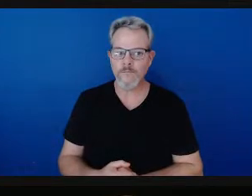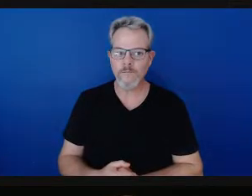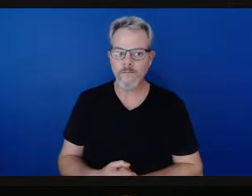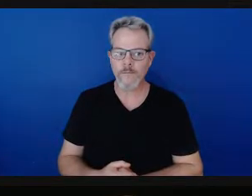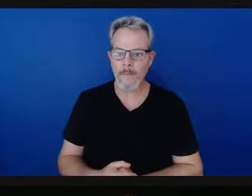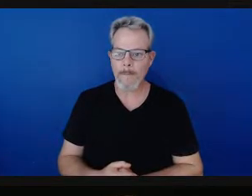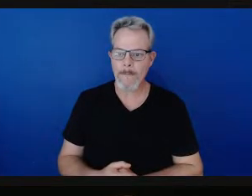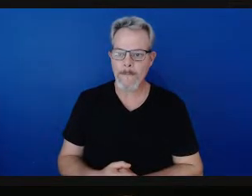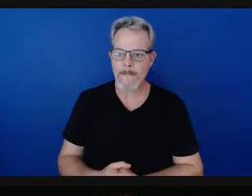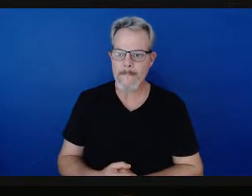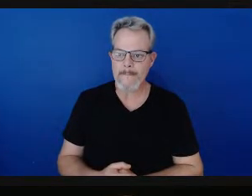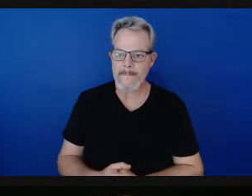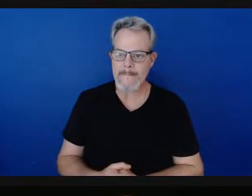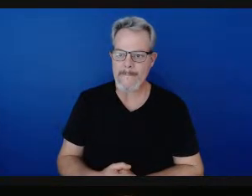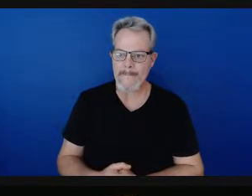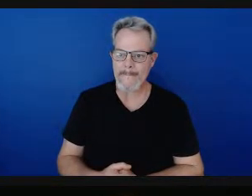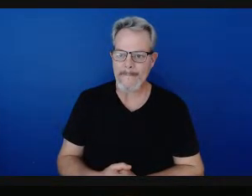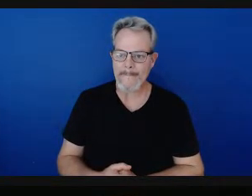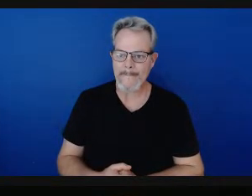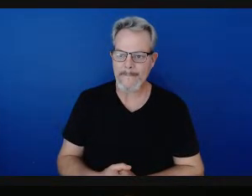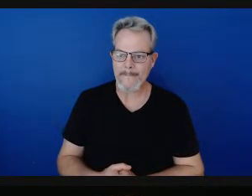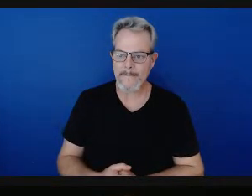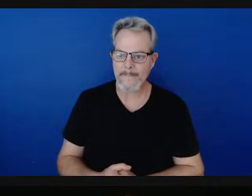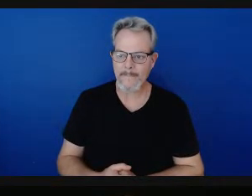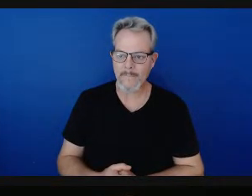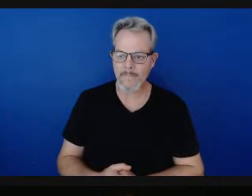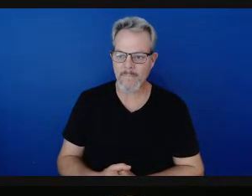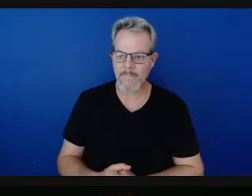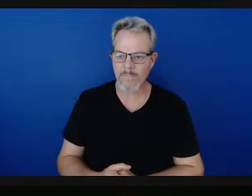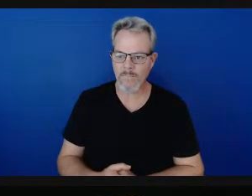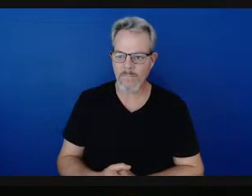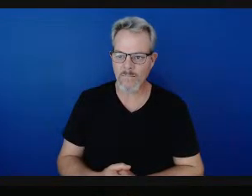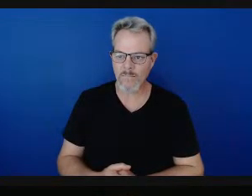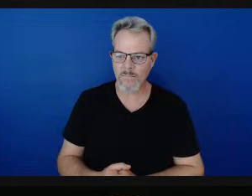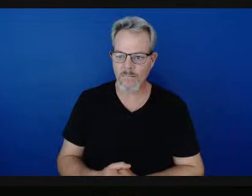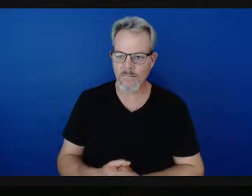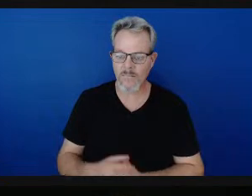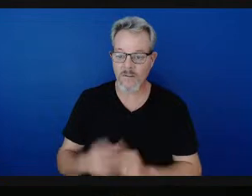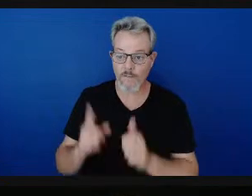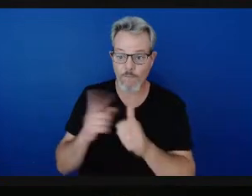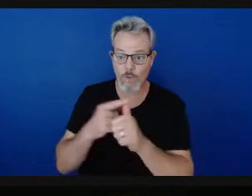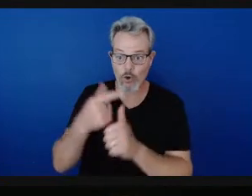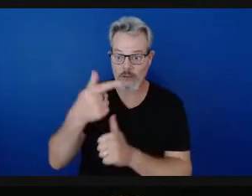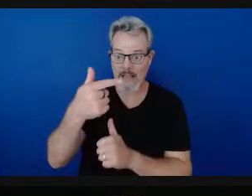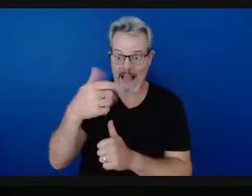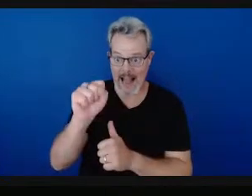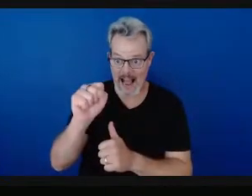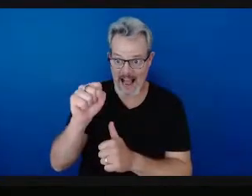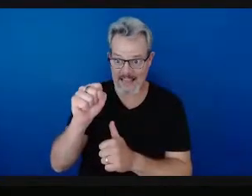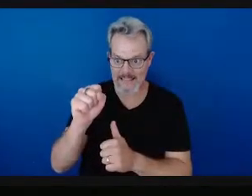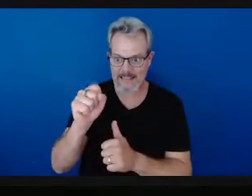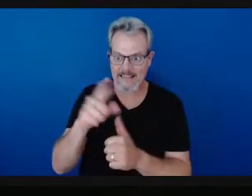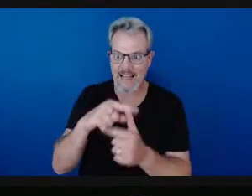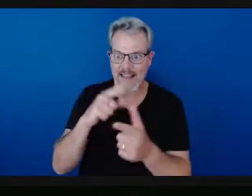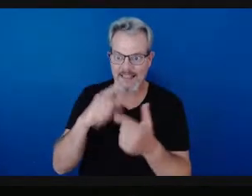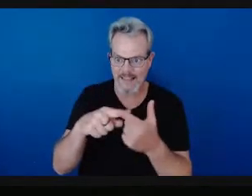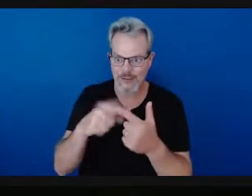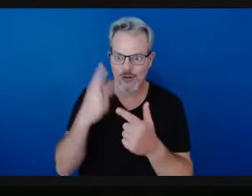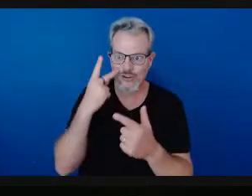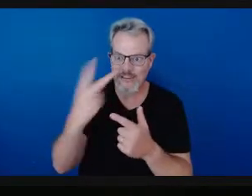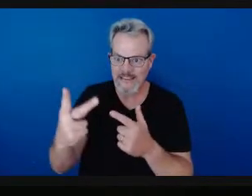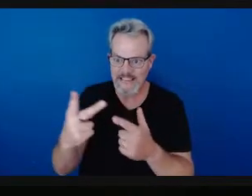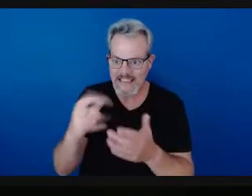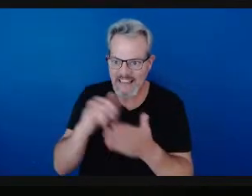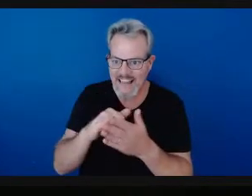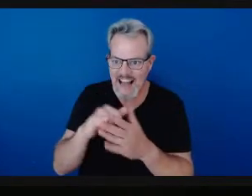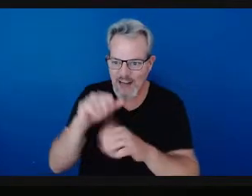bigger for us here. So here comes our puff of more intense gas. And now I can probably zoom it in even further, and you can maybe see these